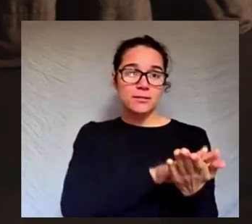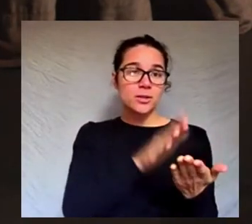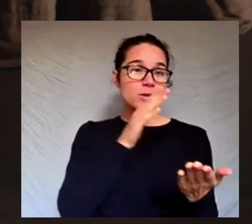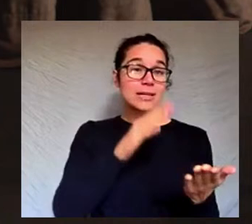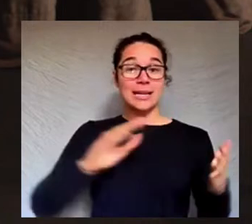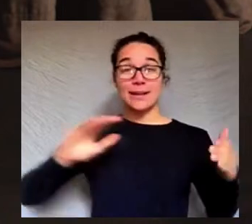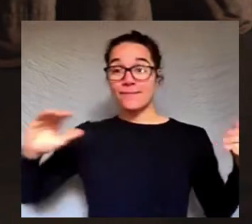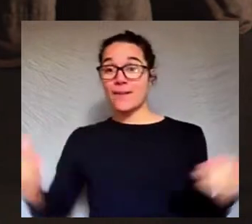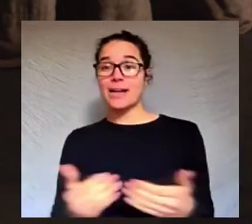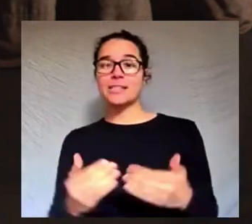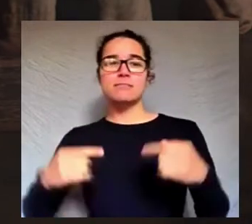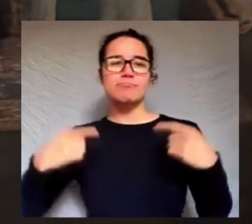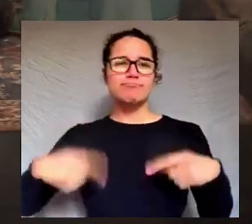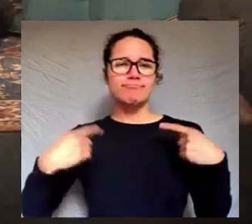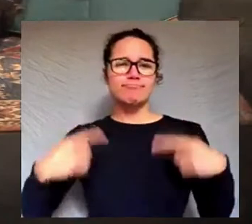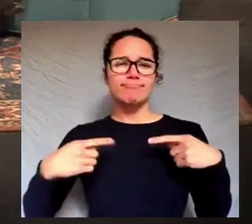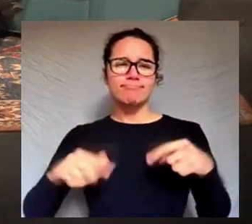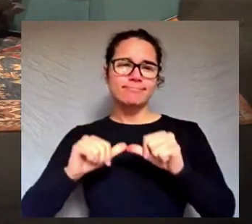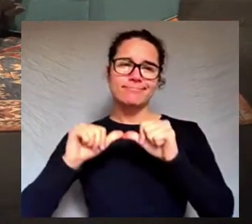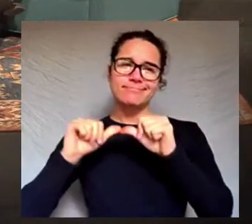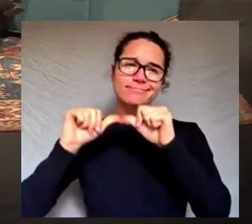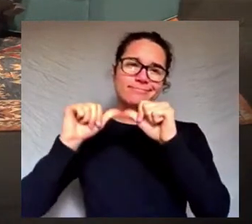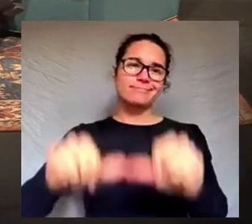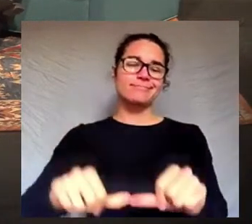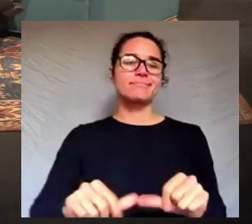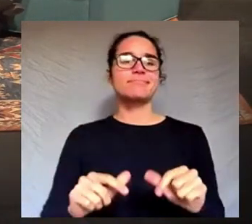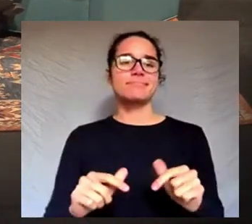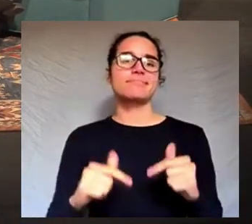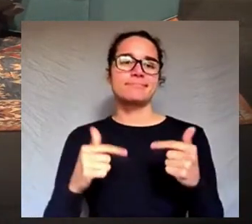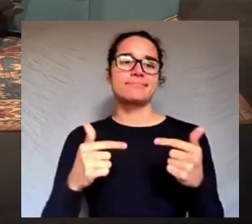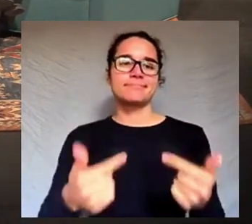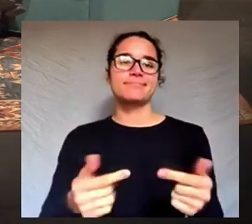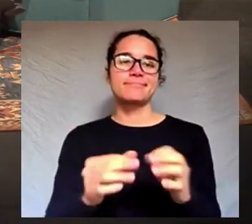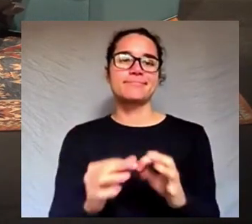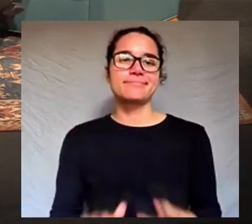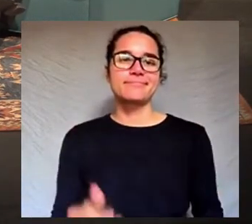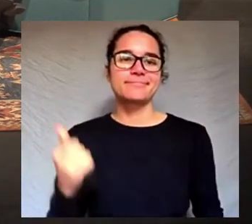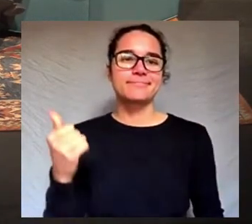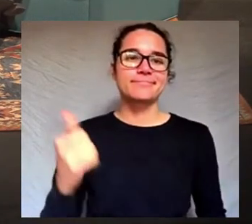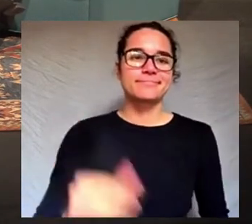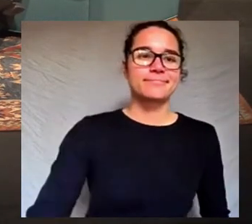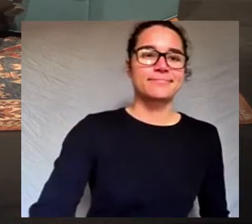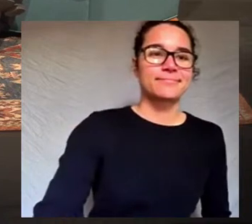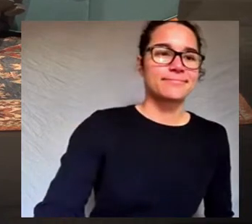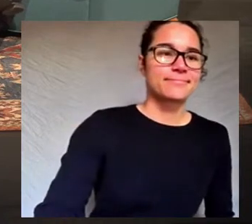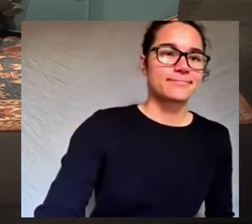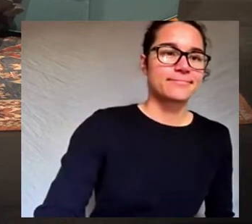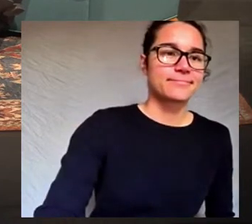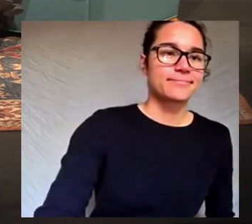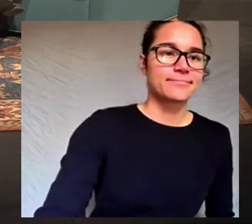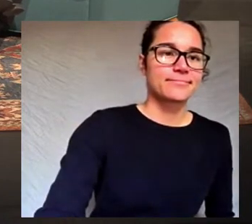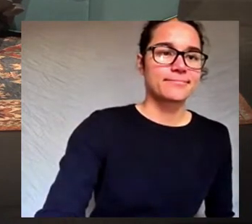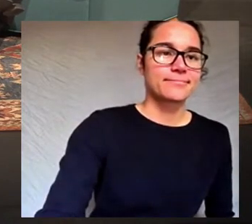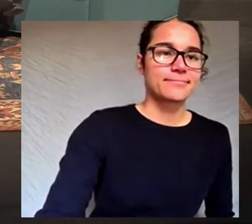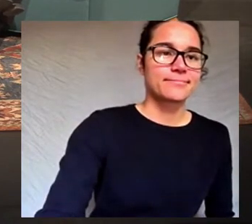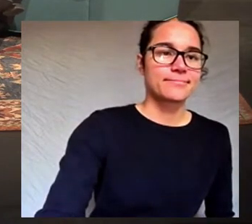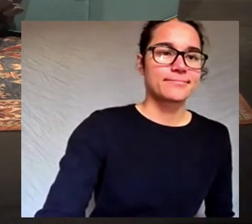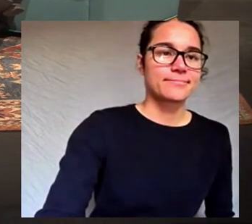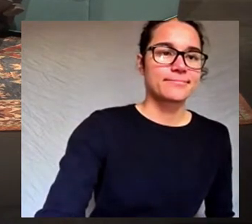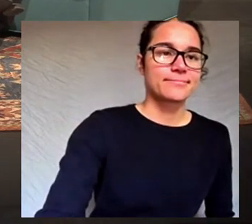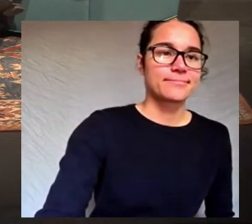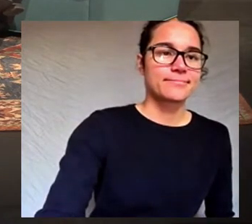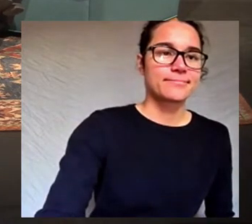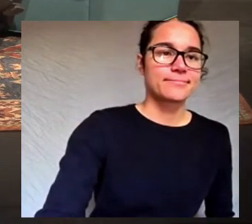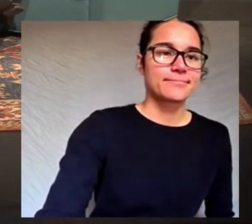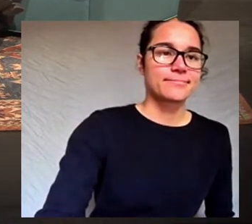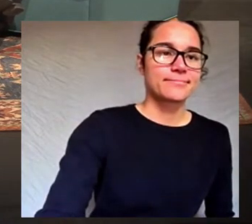continually argue, debate, and contest the meaning of equal protection of the laws, of equal justice under law. And